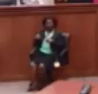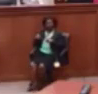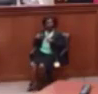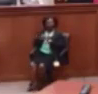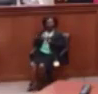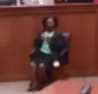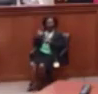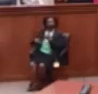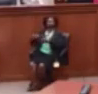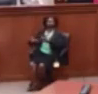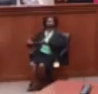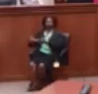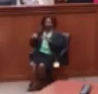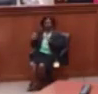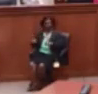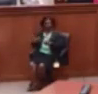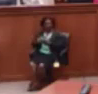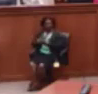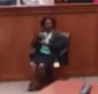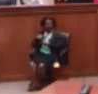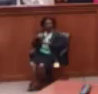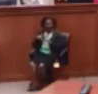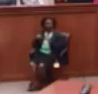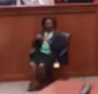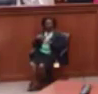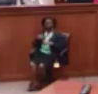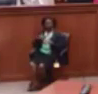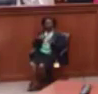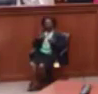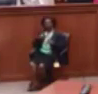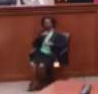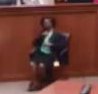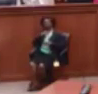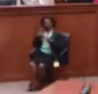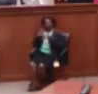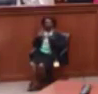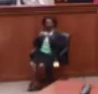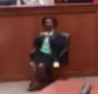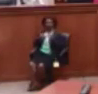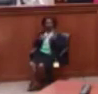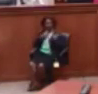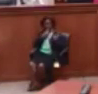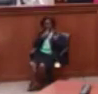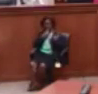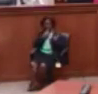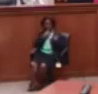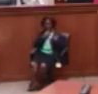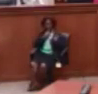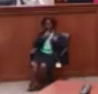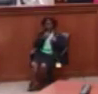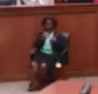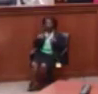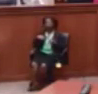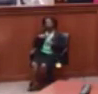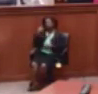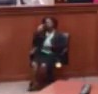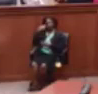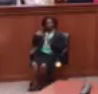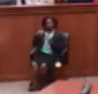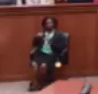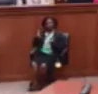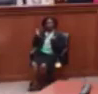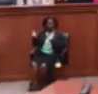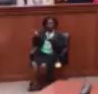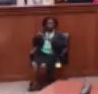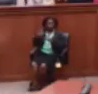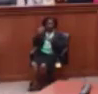I would defer to Mr. Broadwater. Thank you, Mr. Garvey. We are familiar with the proposal, and I